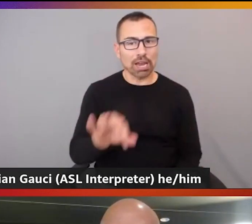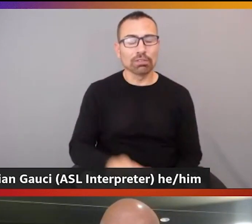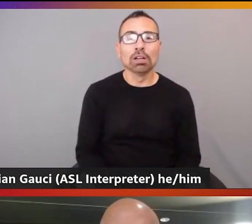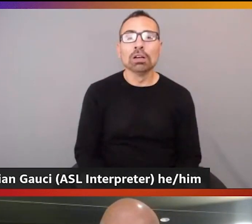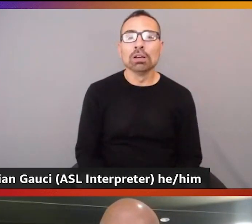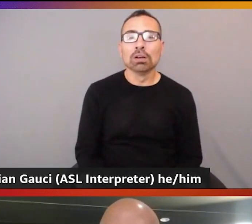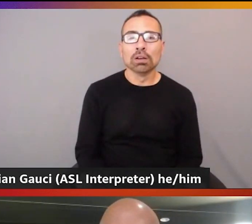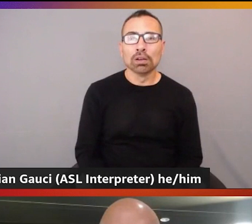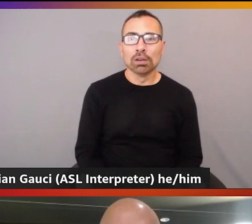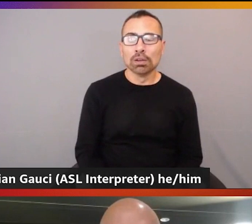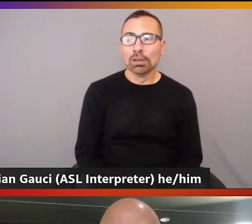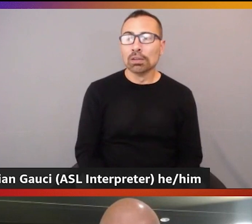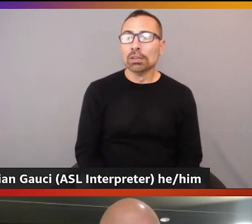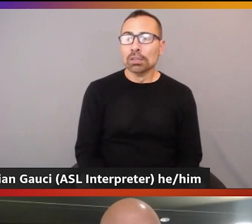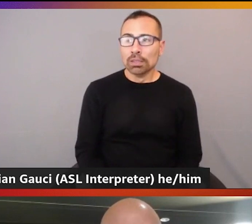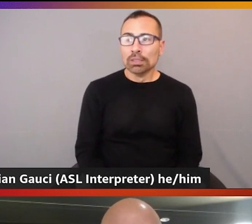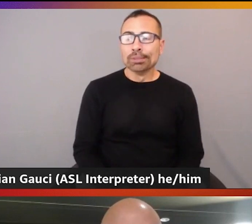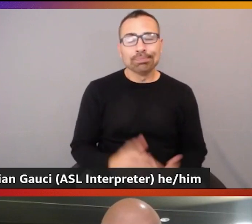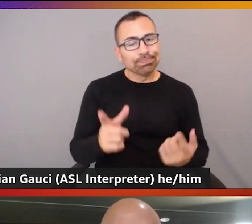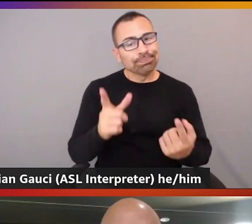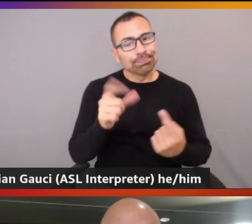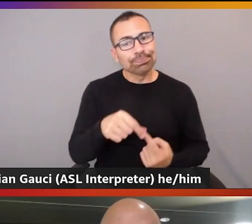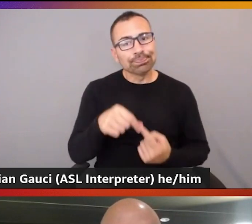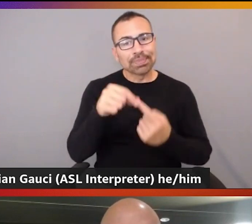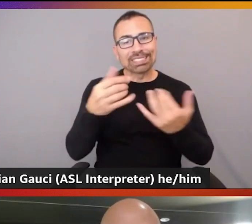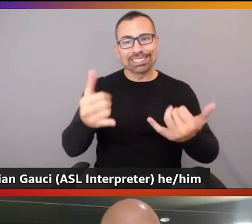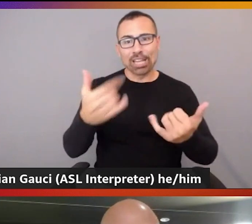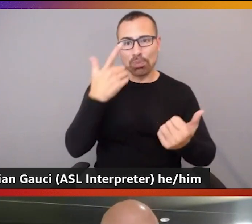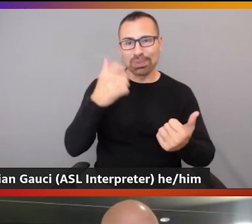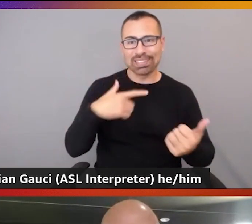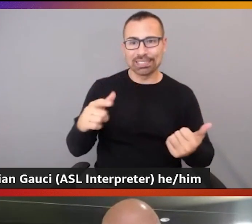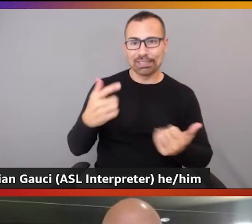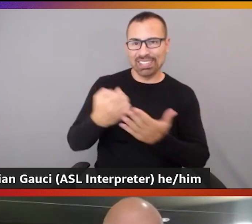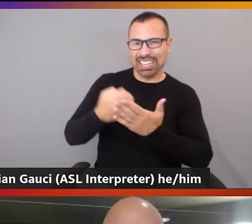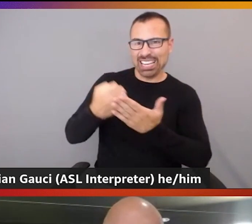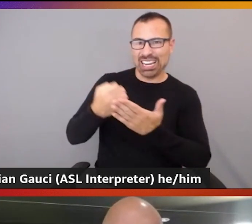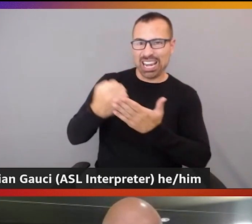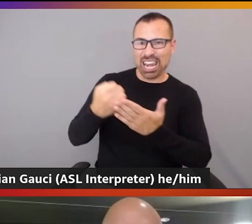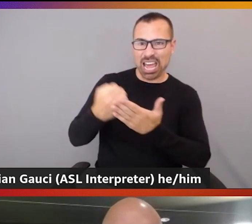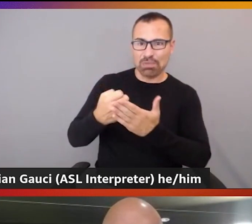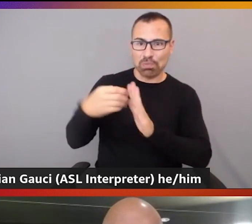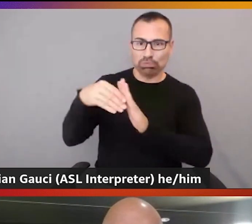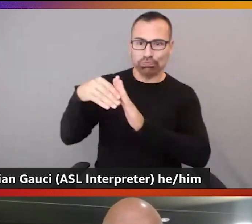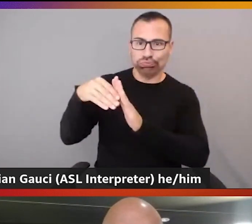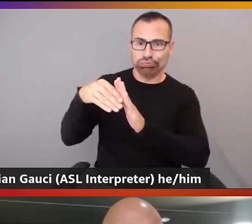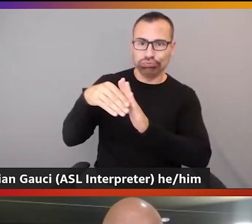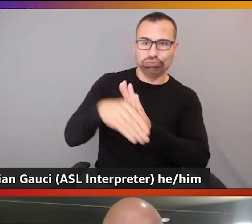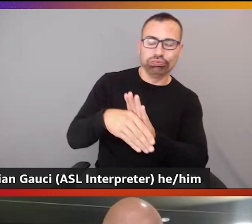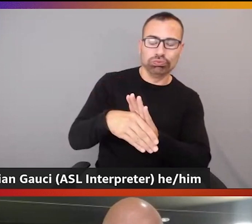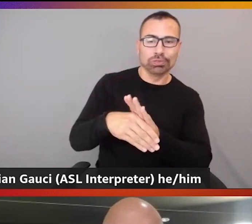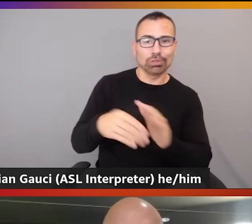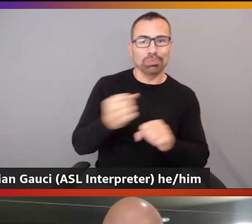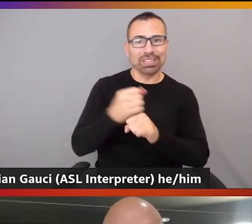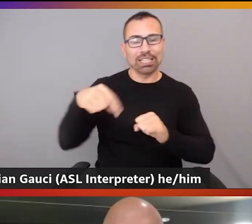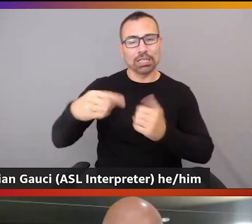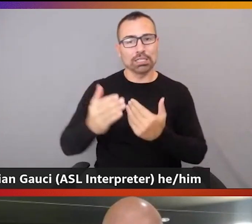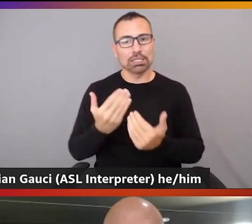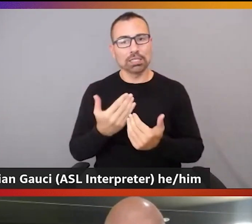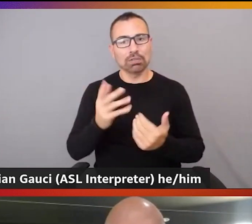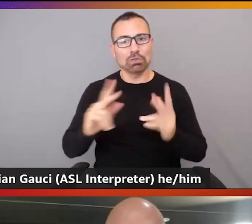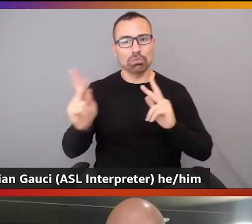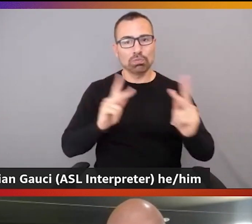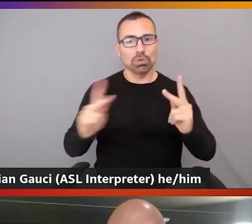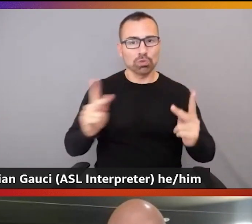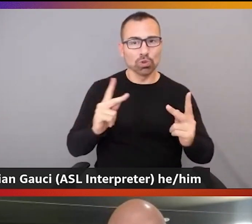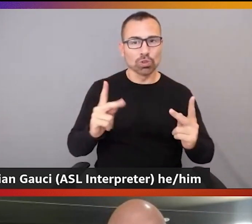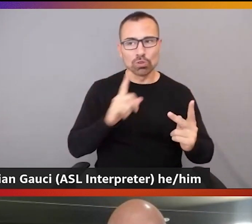Especially now, given kind of the economic climate, I think trying to make this easier for folks to move to a more